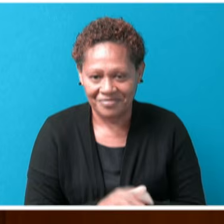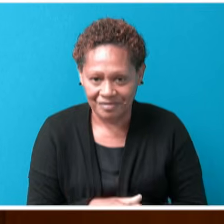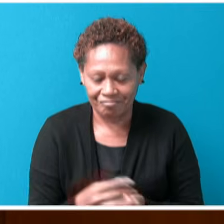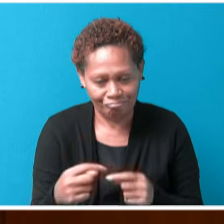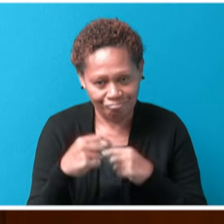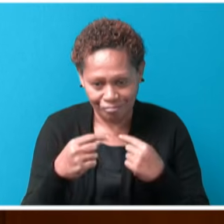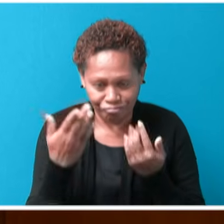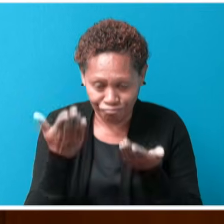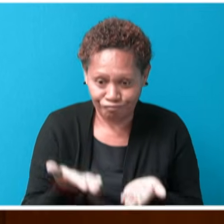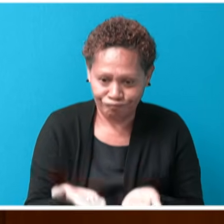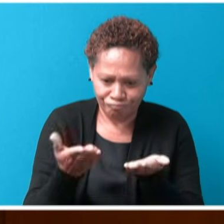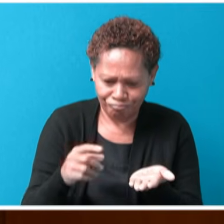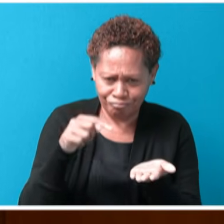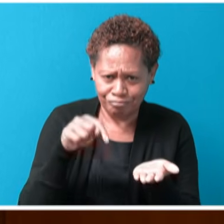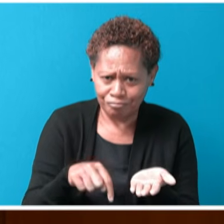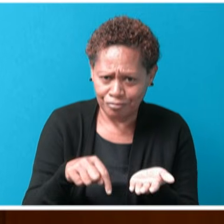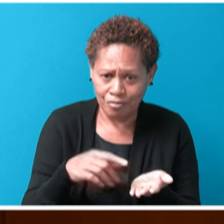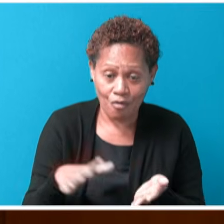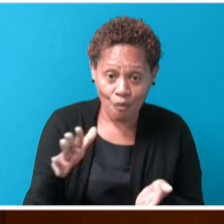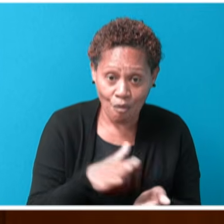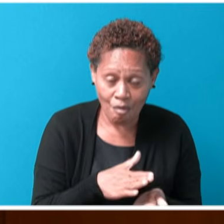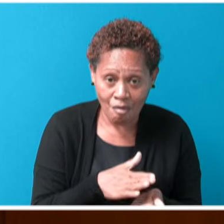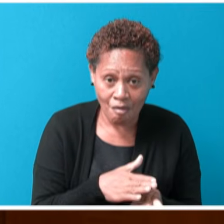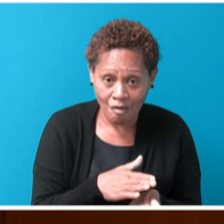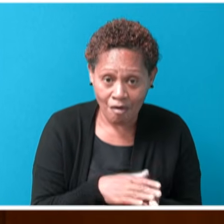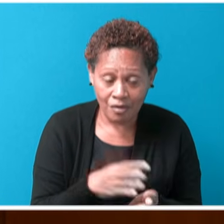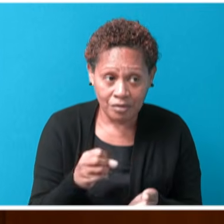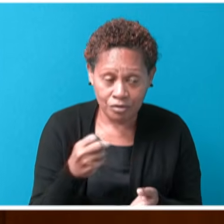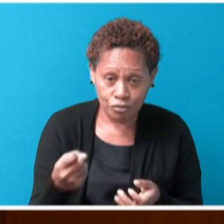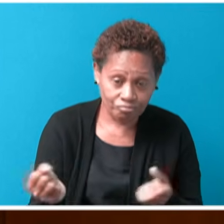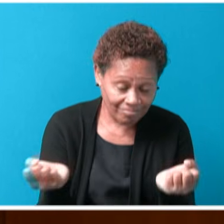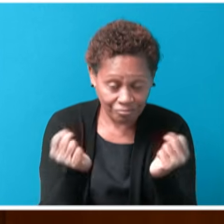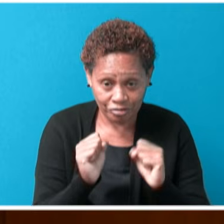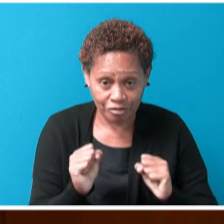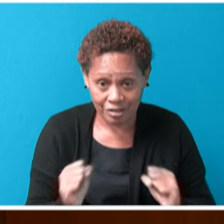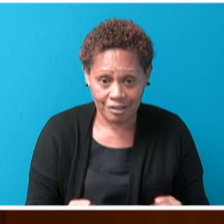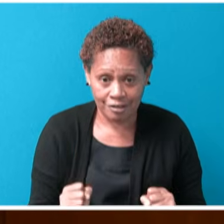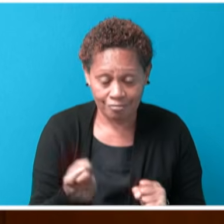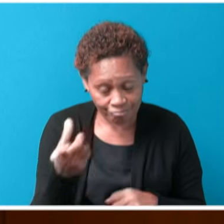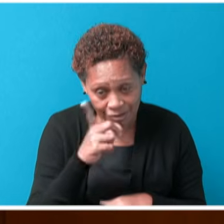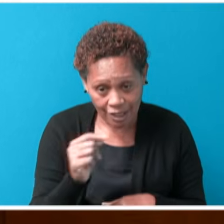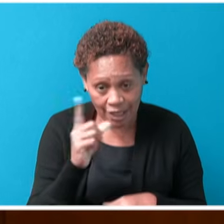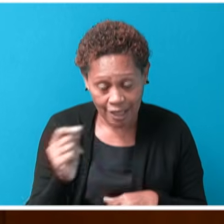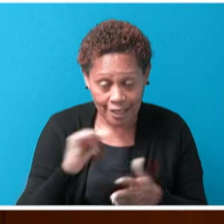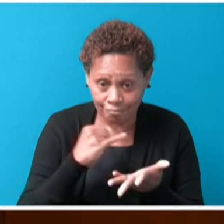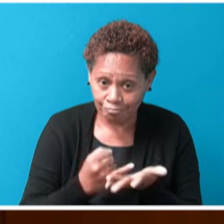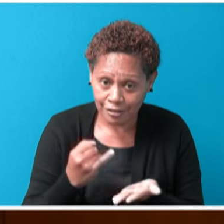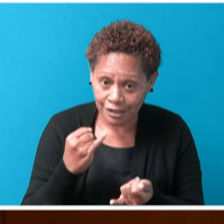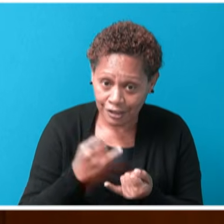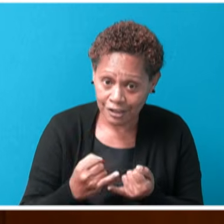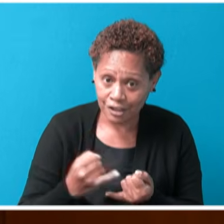uplifting democracy not only through laws, but through systems, capable institutions, accountable